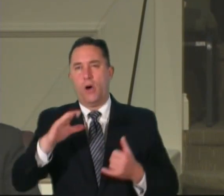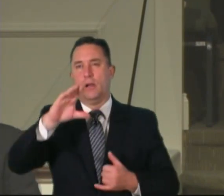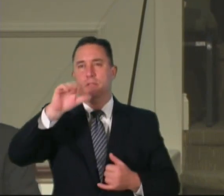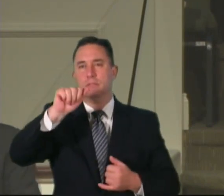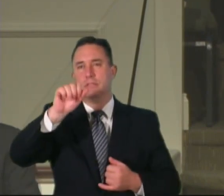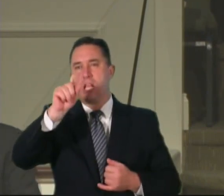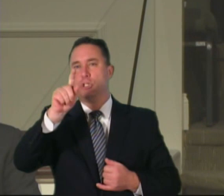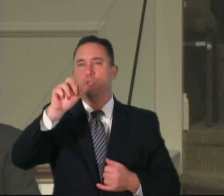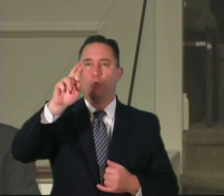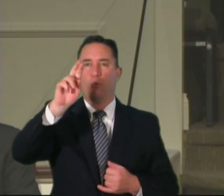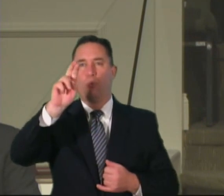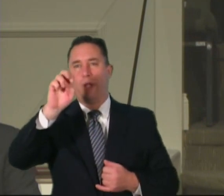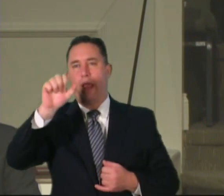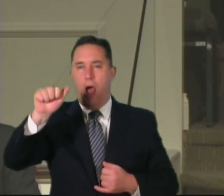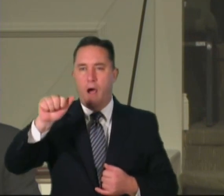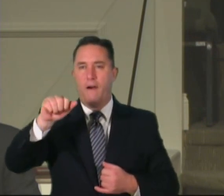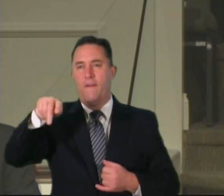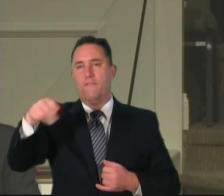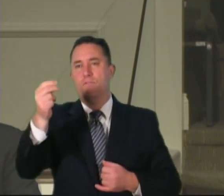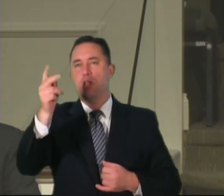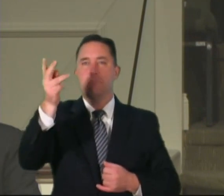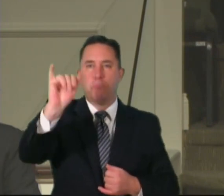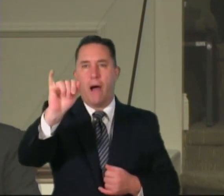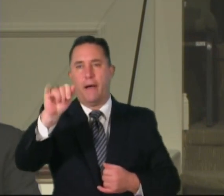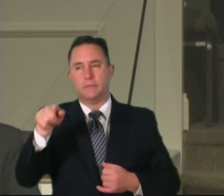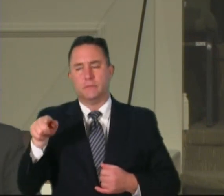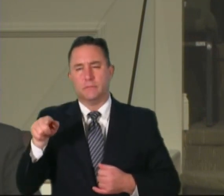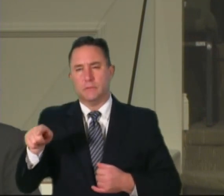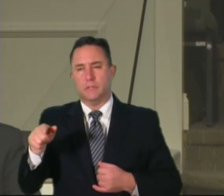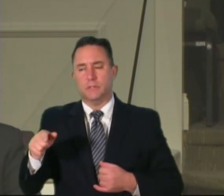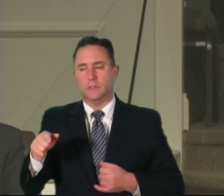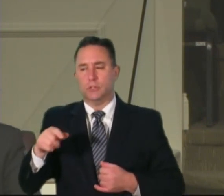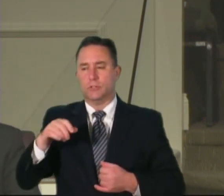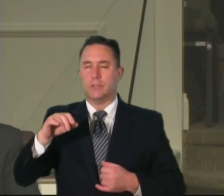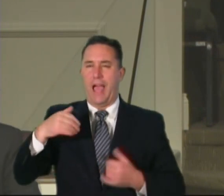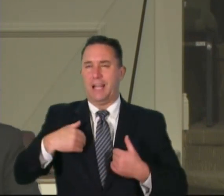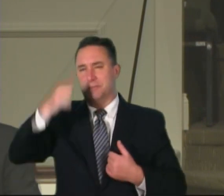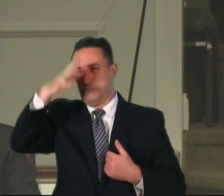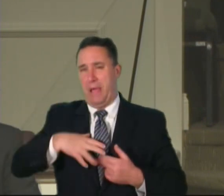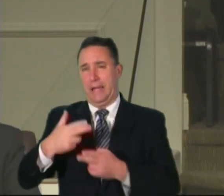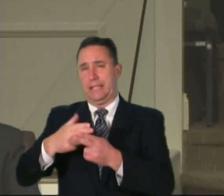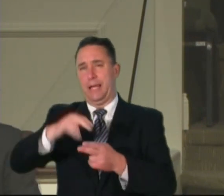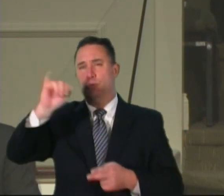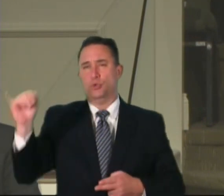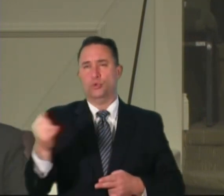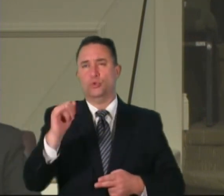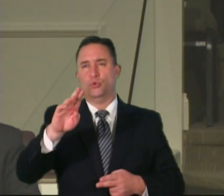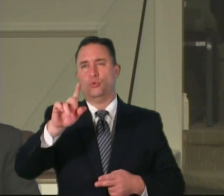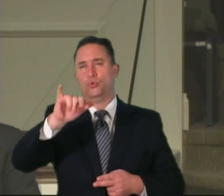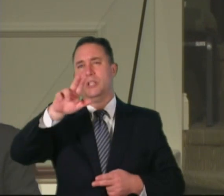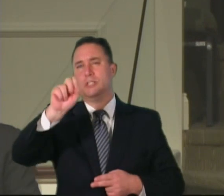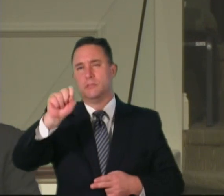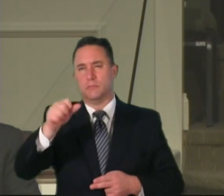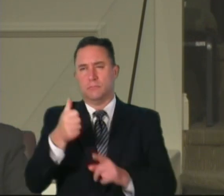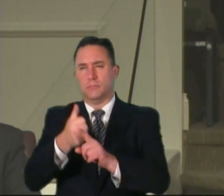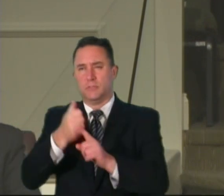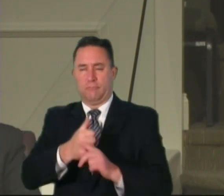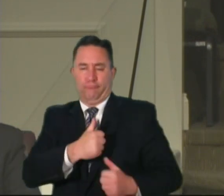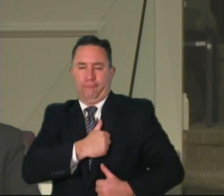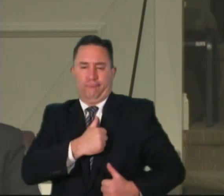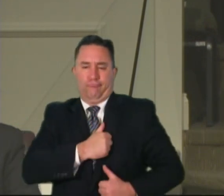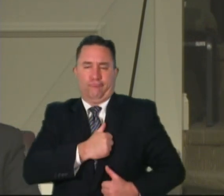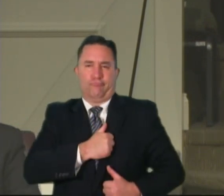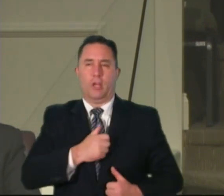Caesarea Philippi, and he has been given a Julius. This is a centurion guard. And I